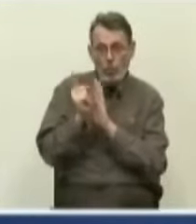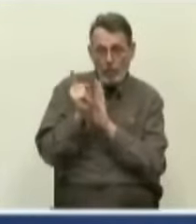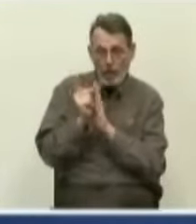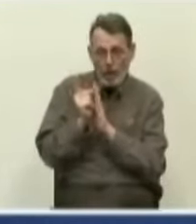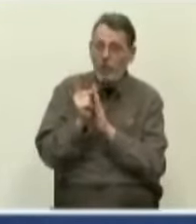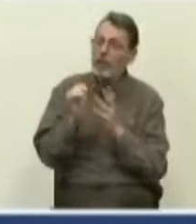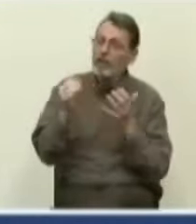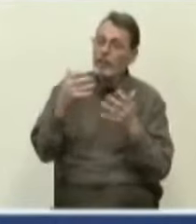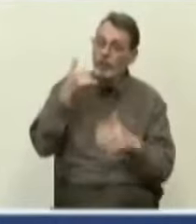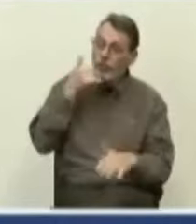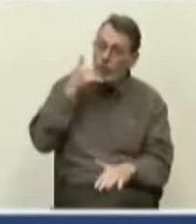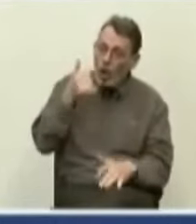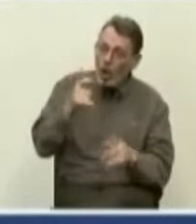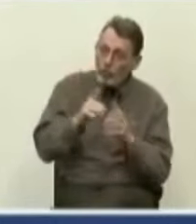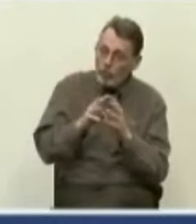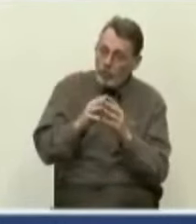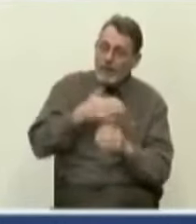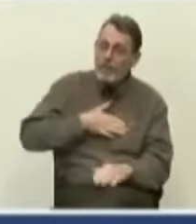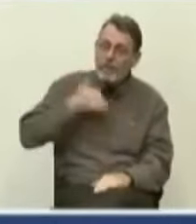into the meeting, please call